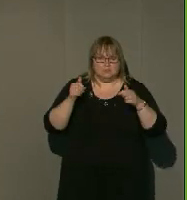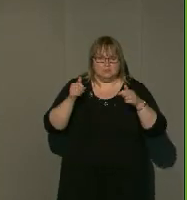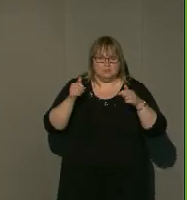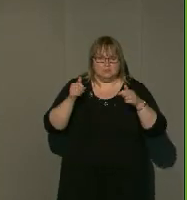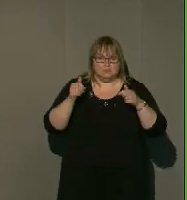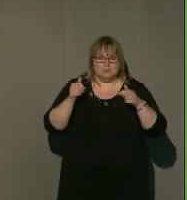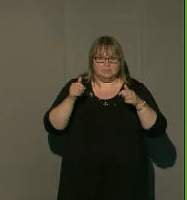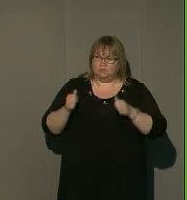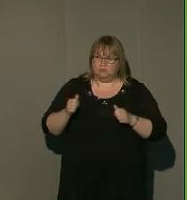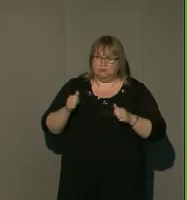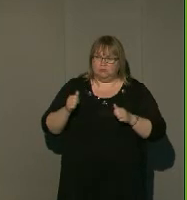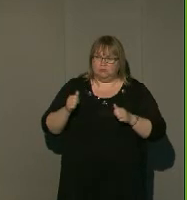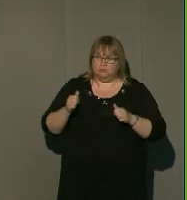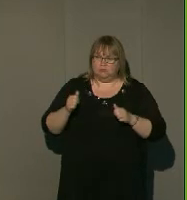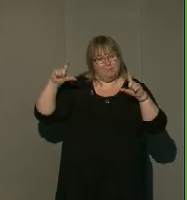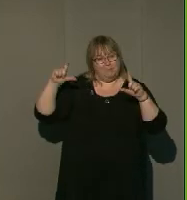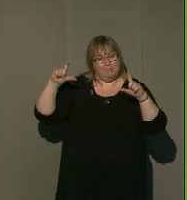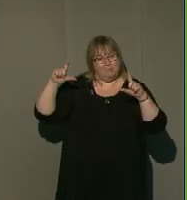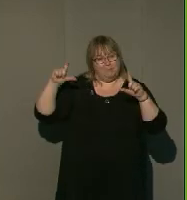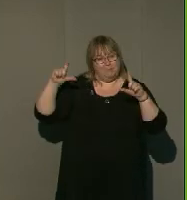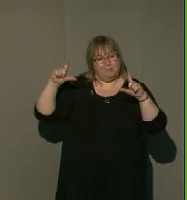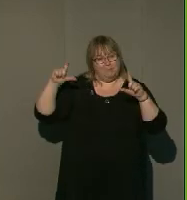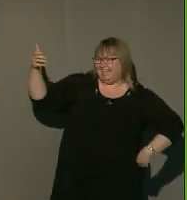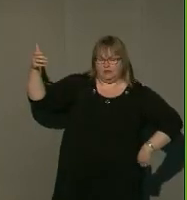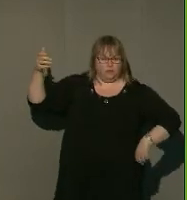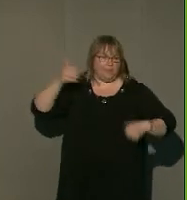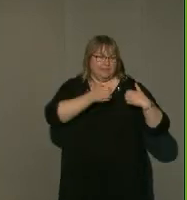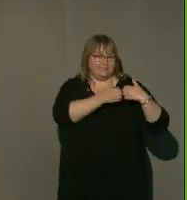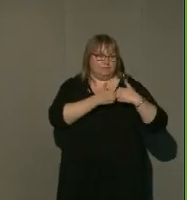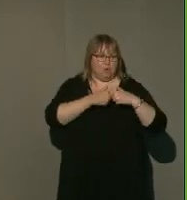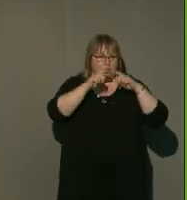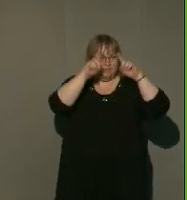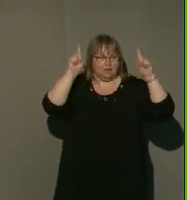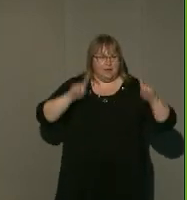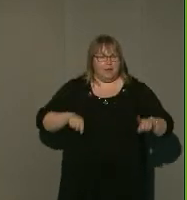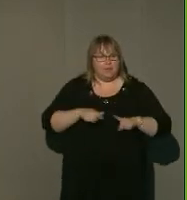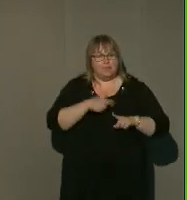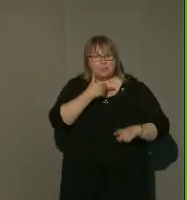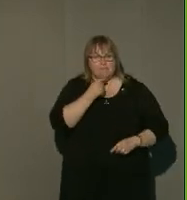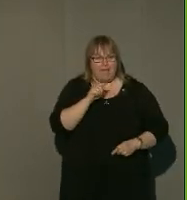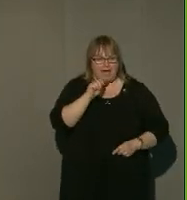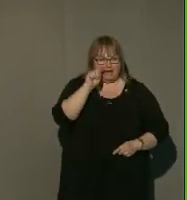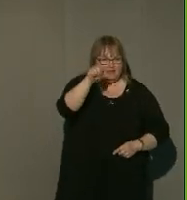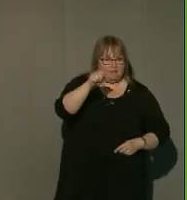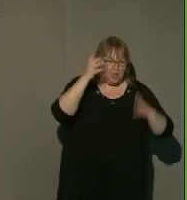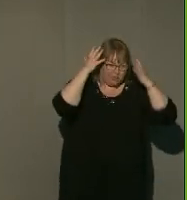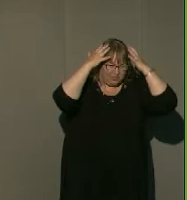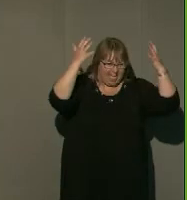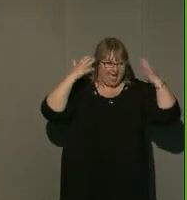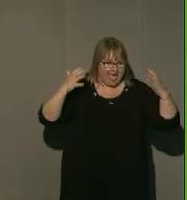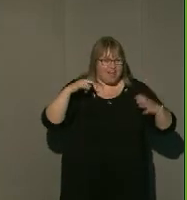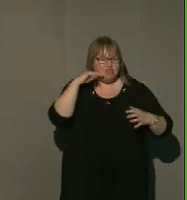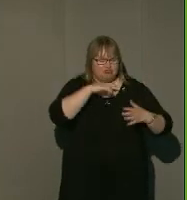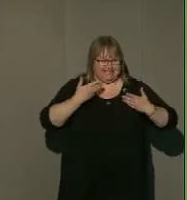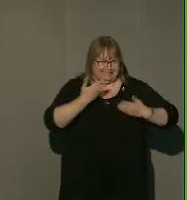yourself with the support sign, then see Doug in the back. He's the guy in the red T-shirt with the hair.